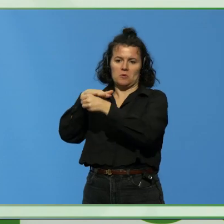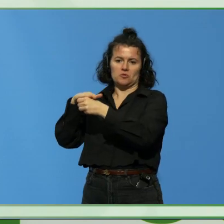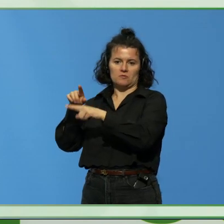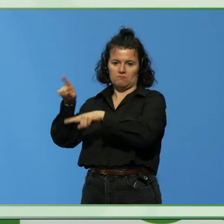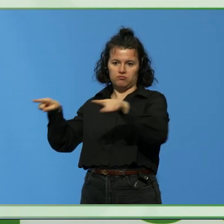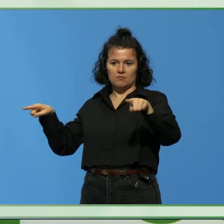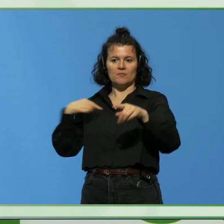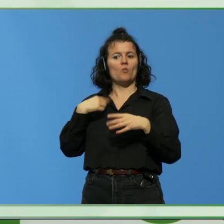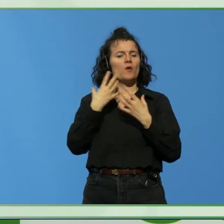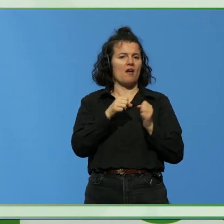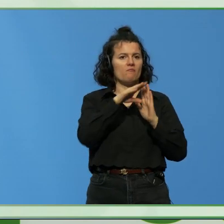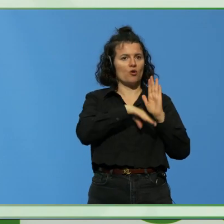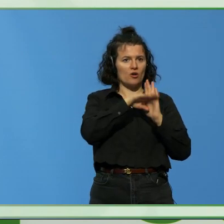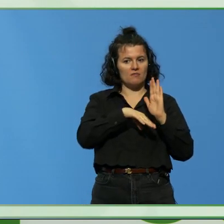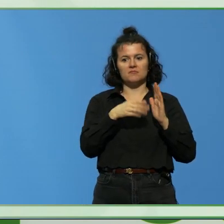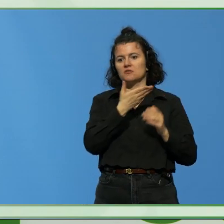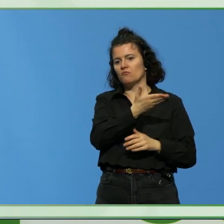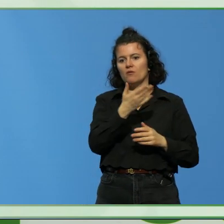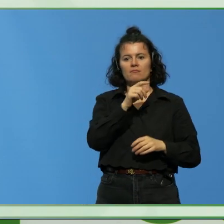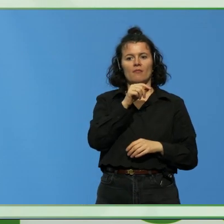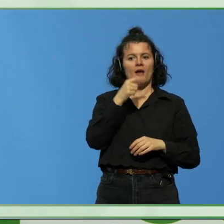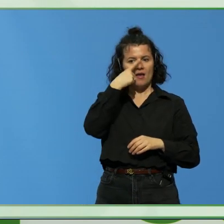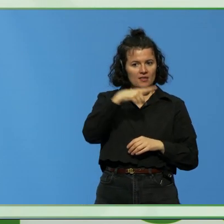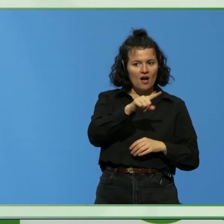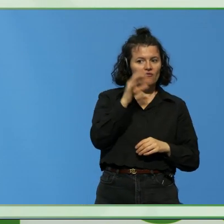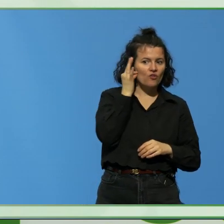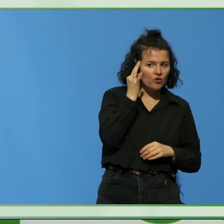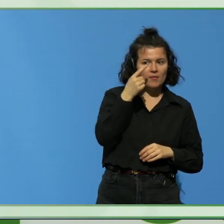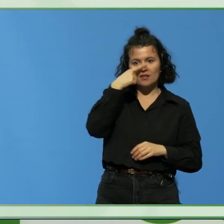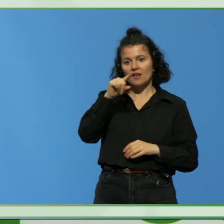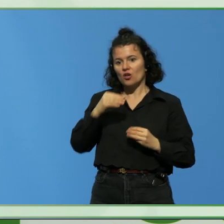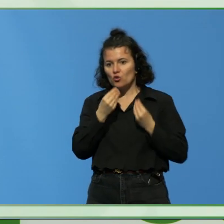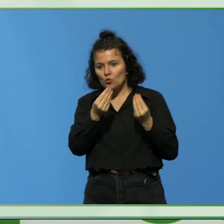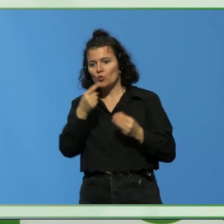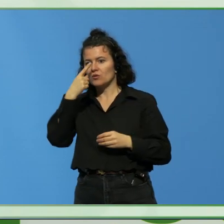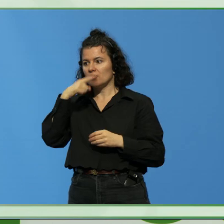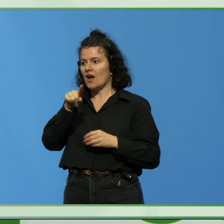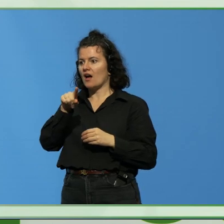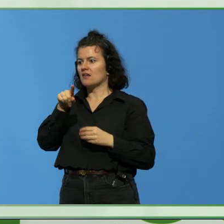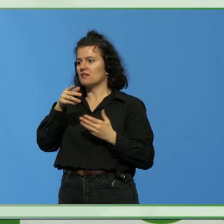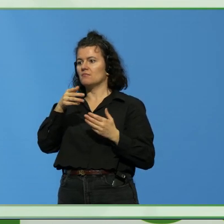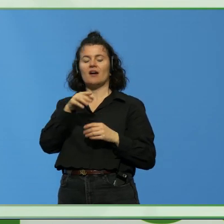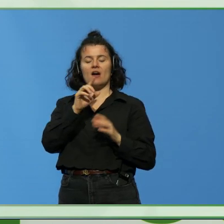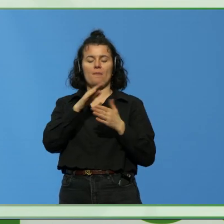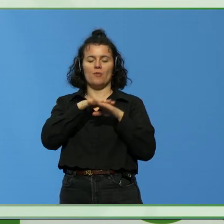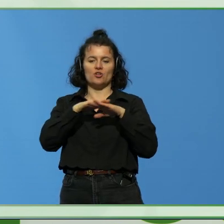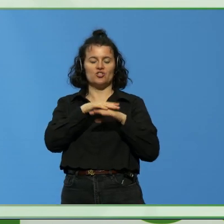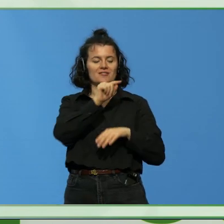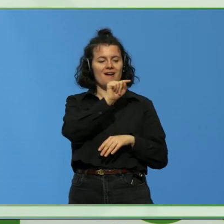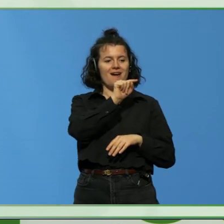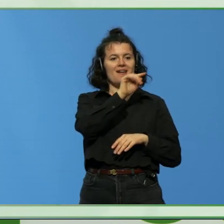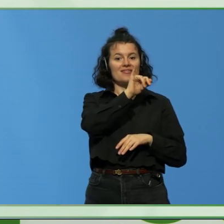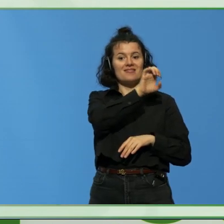as TIE for Women, TIE for Youth Entrepreneurs, TIE Angels, and TIE Elevate, a lot of these, right?